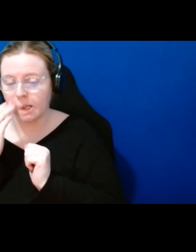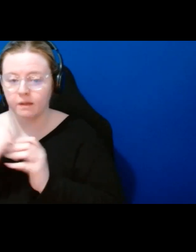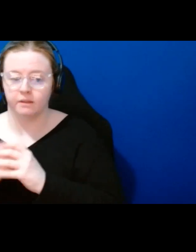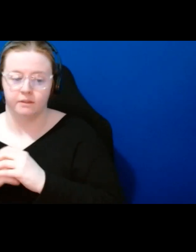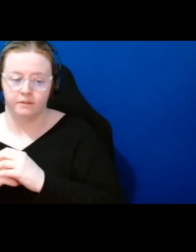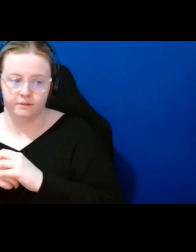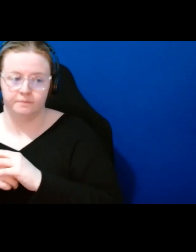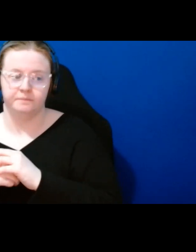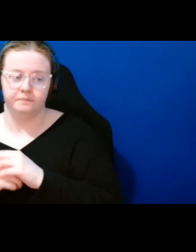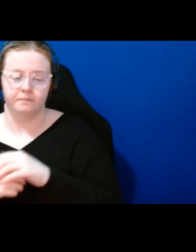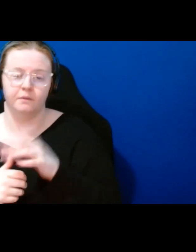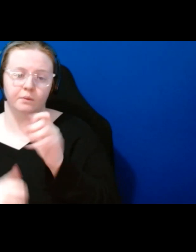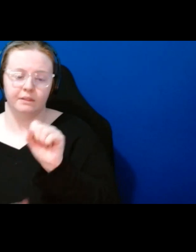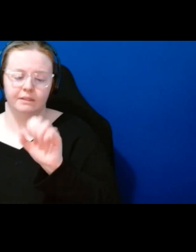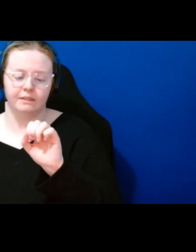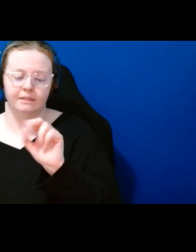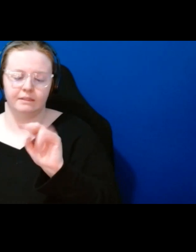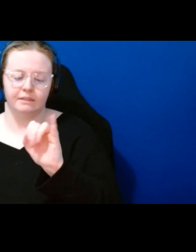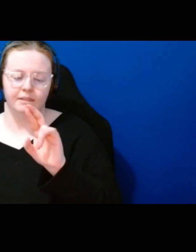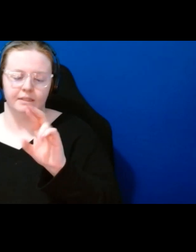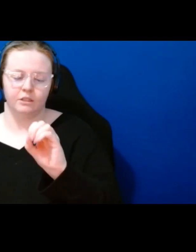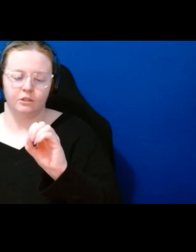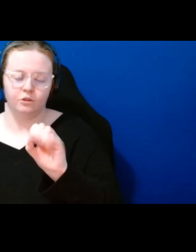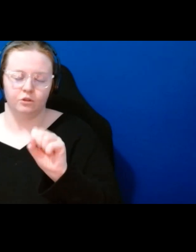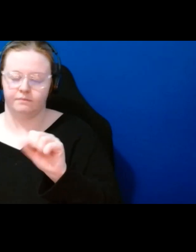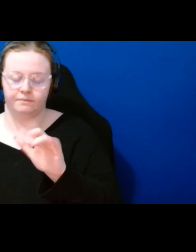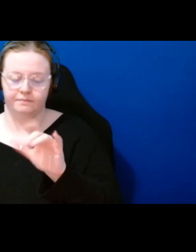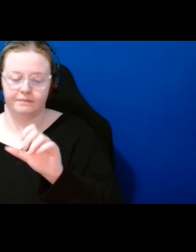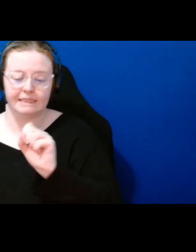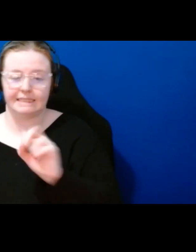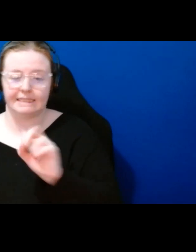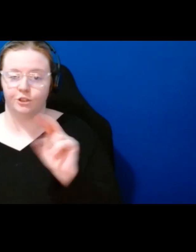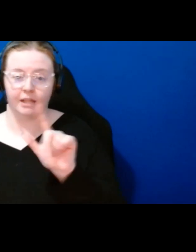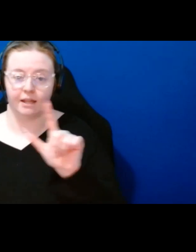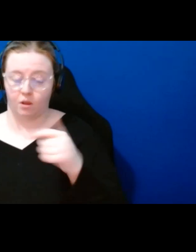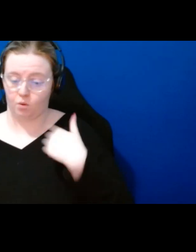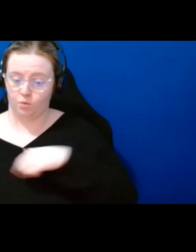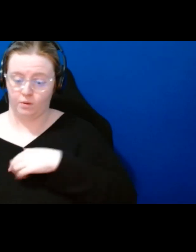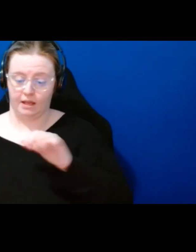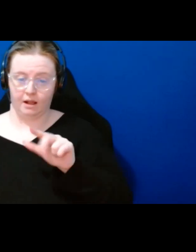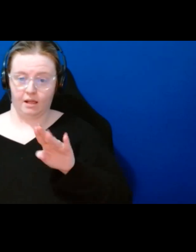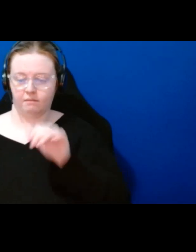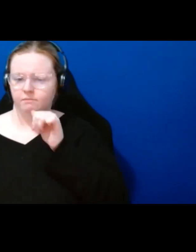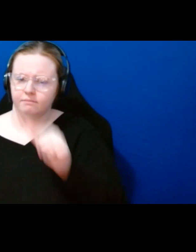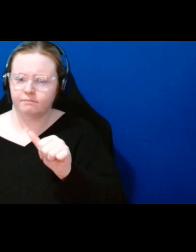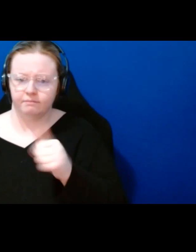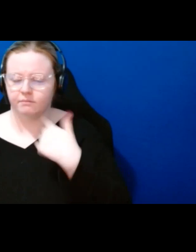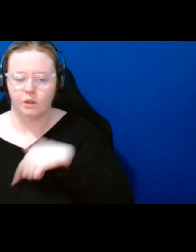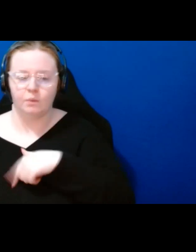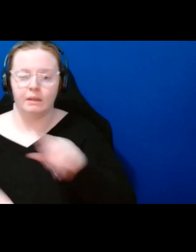with Seniors NL, we are not a club. We are a supportive organization that provides information and resources to